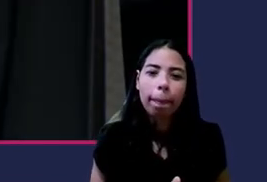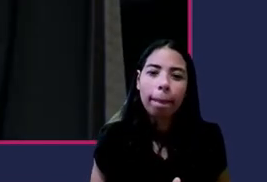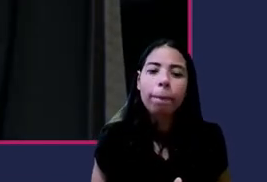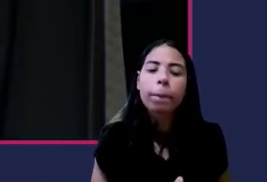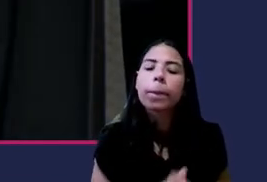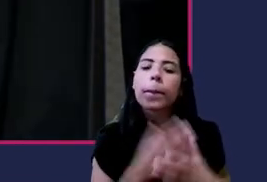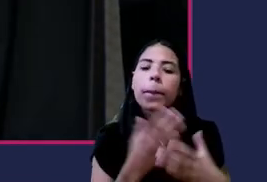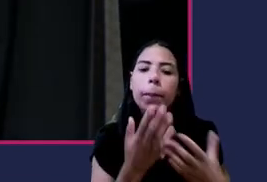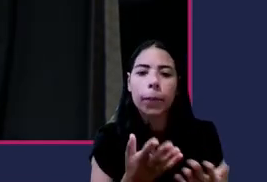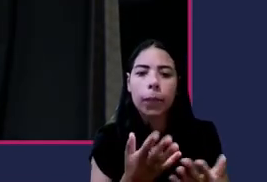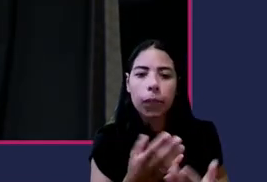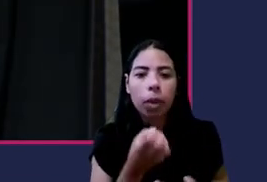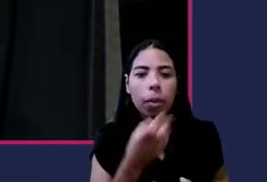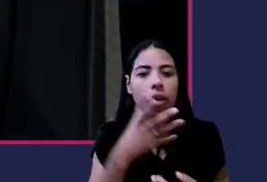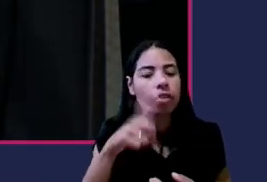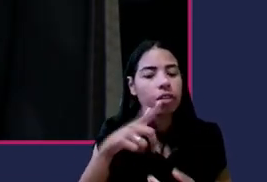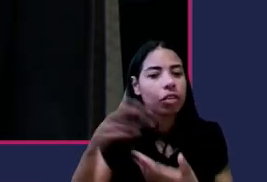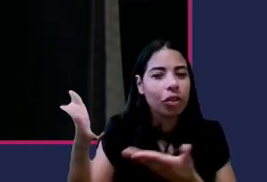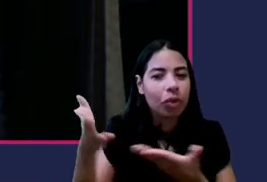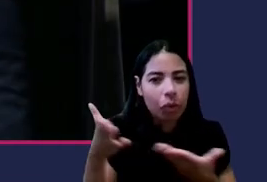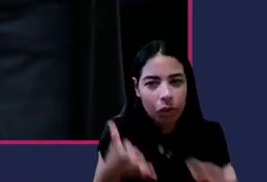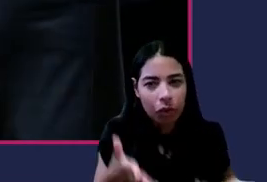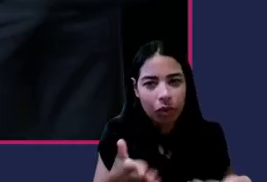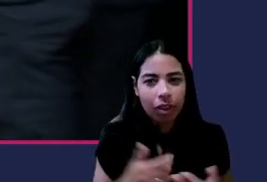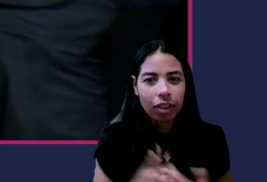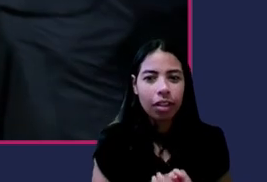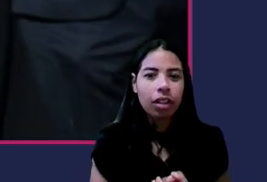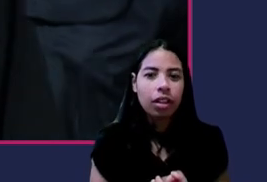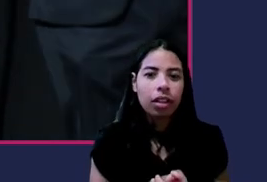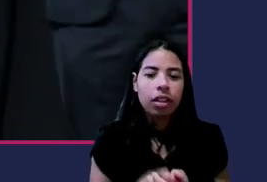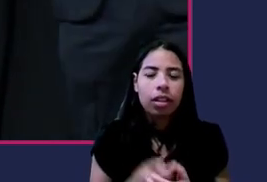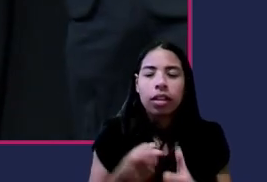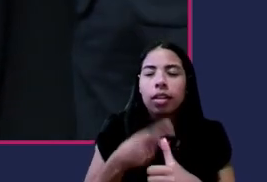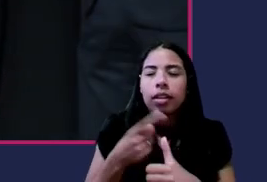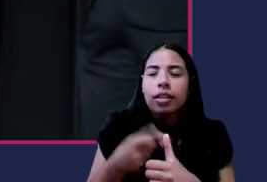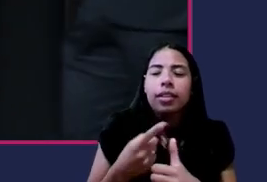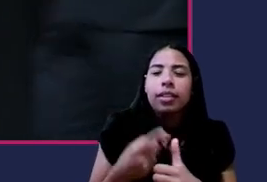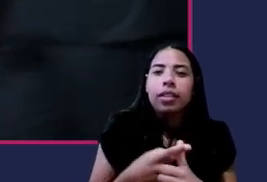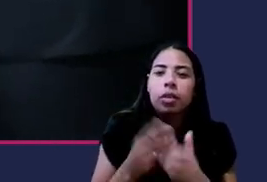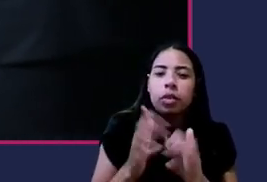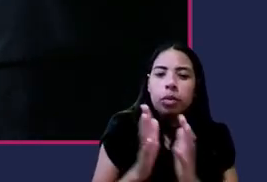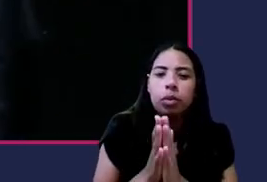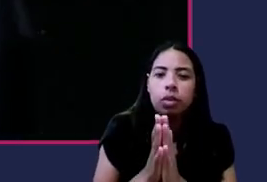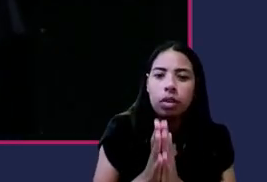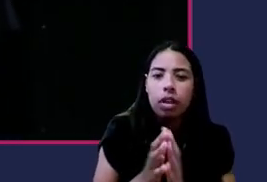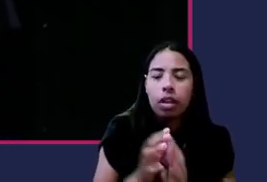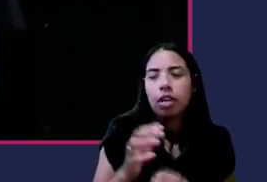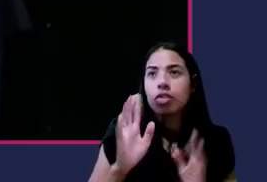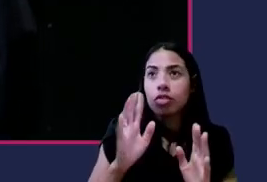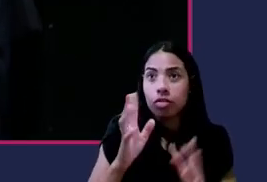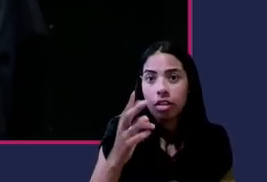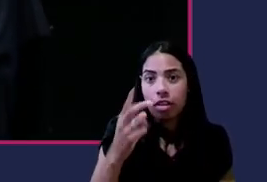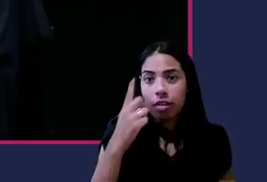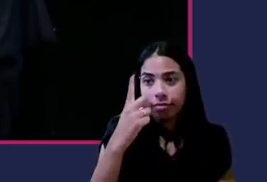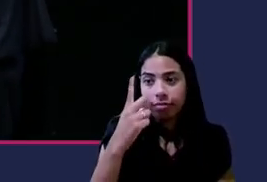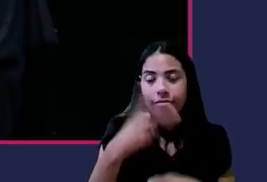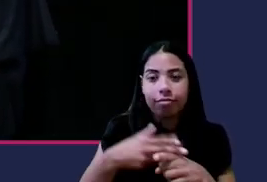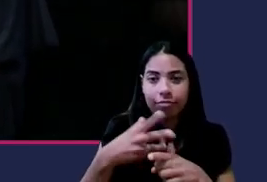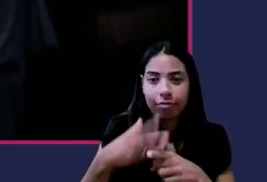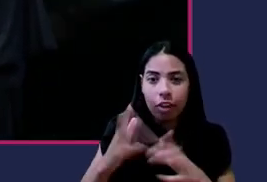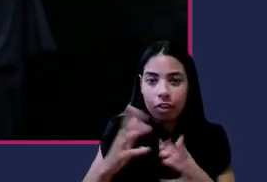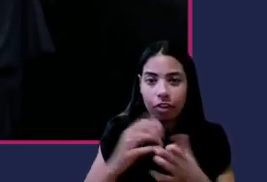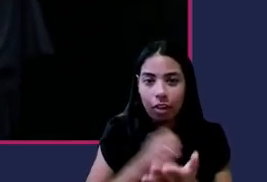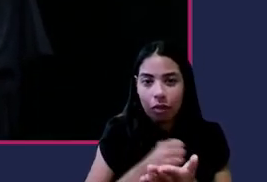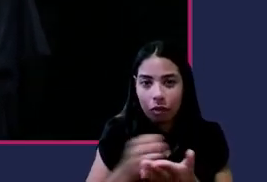as well. Tony, welcome again. First, I'd like to know, the first season